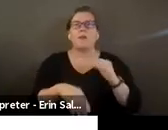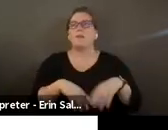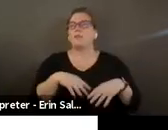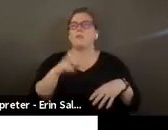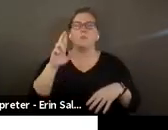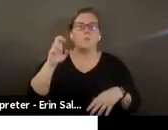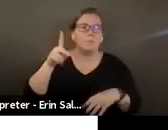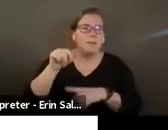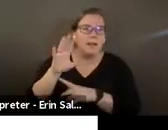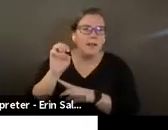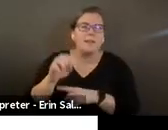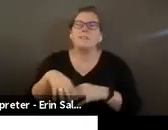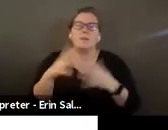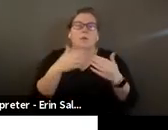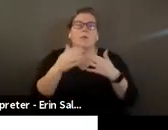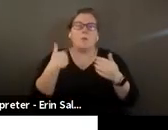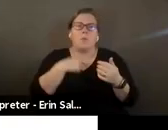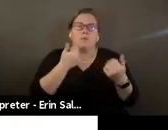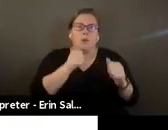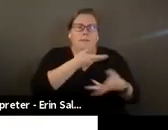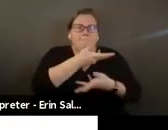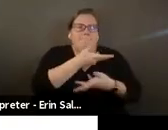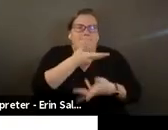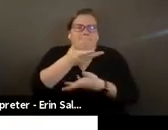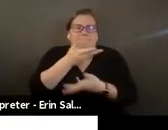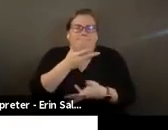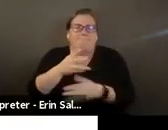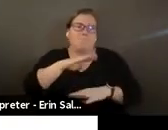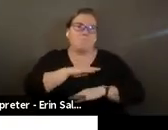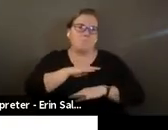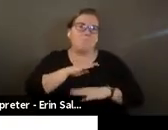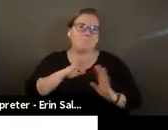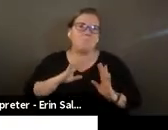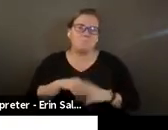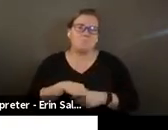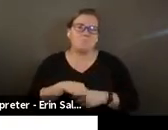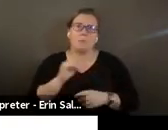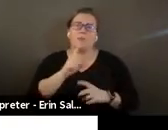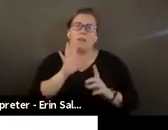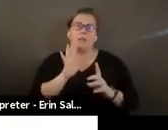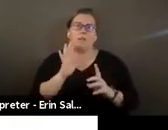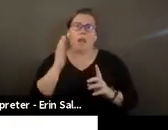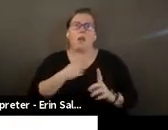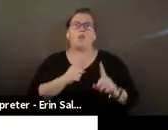replacements. We work with them in all circumstances to have their needs met. That's our ultimate goal.